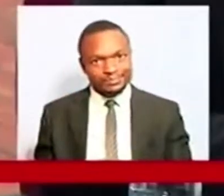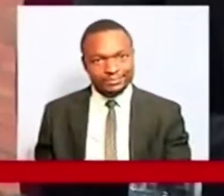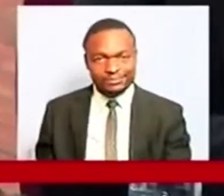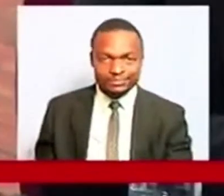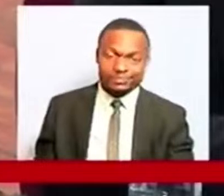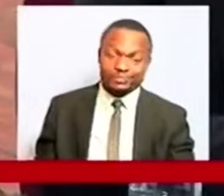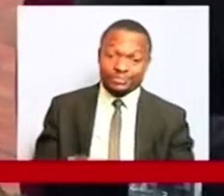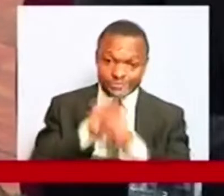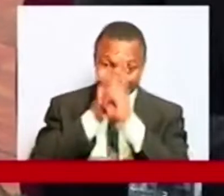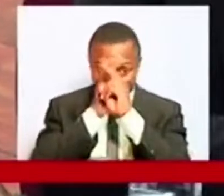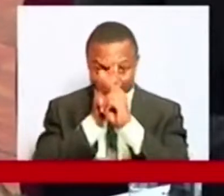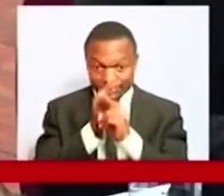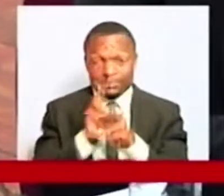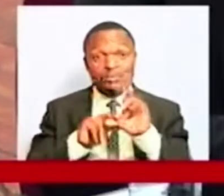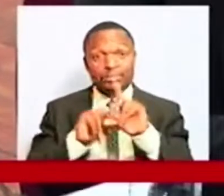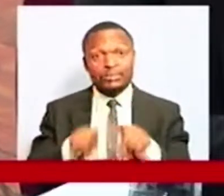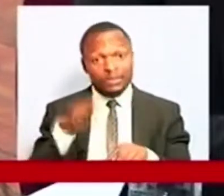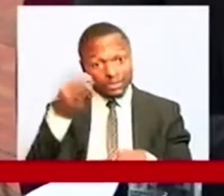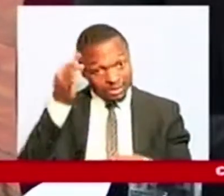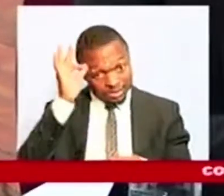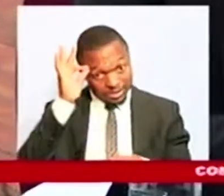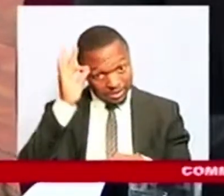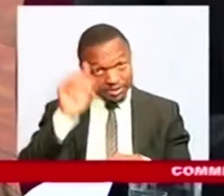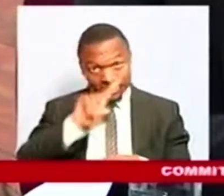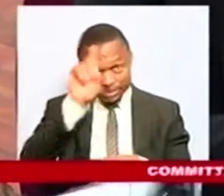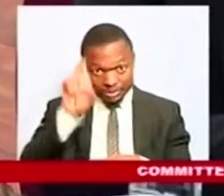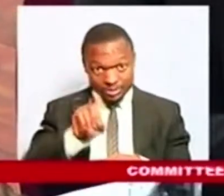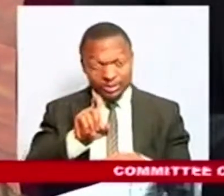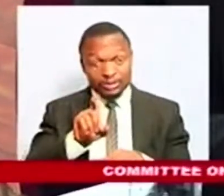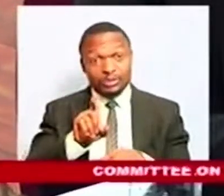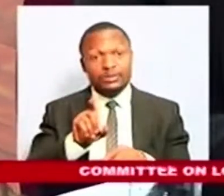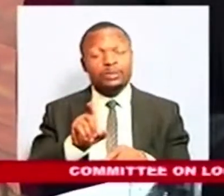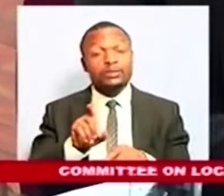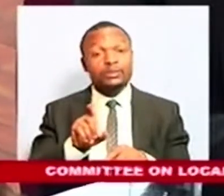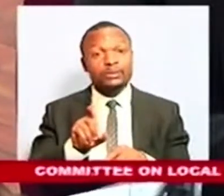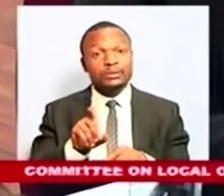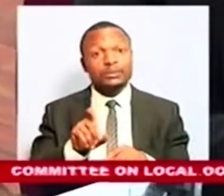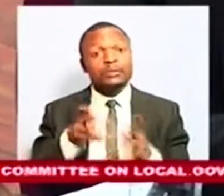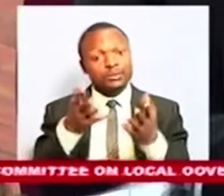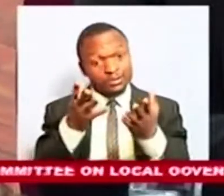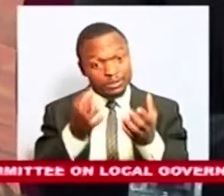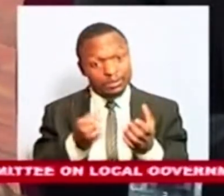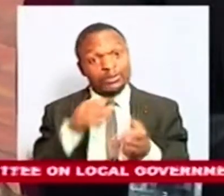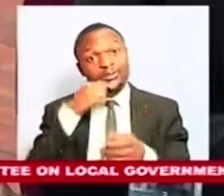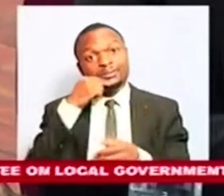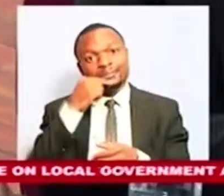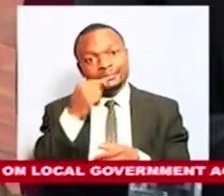Honorable Chair, I take note of the question. However, I wish to state